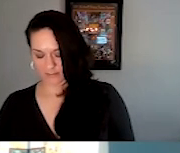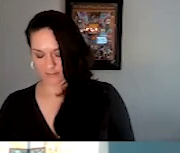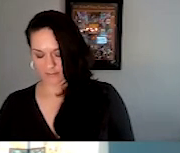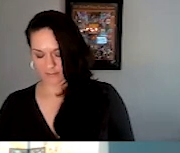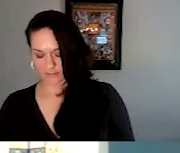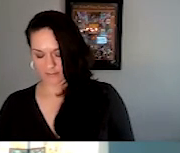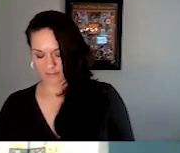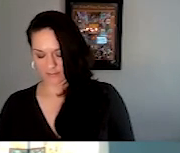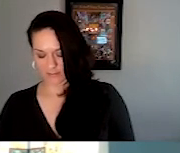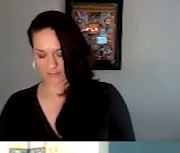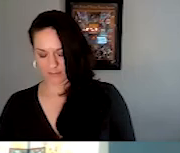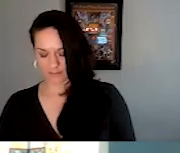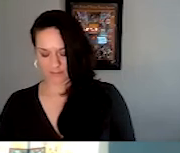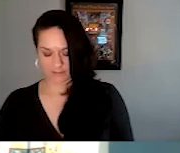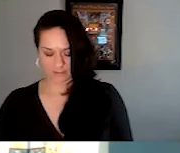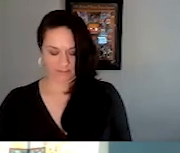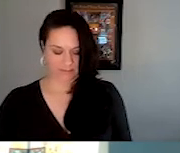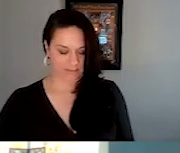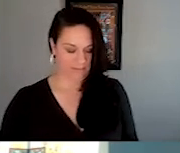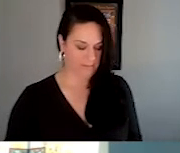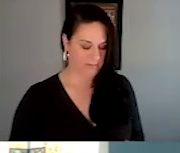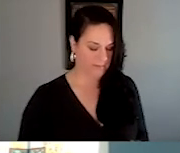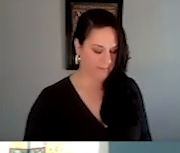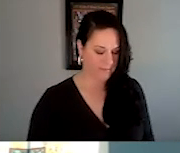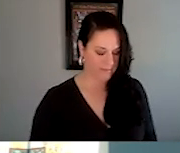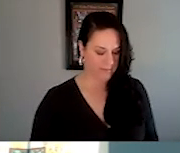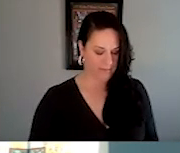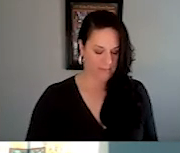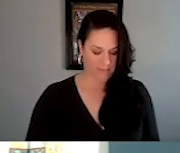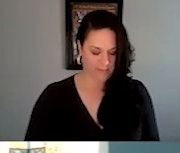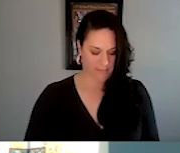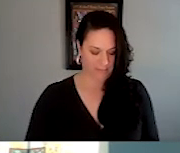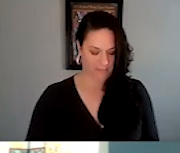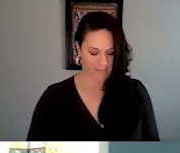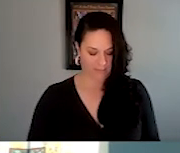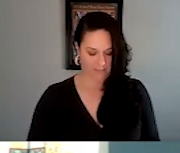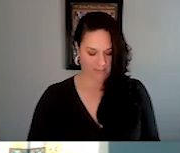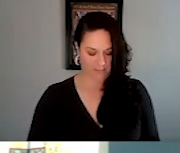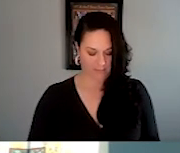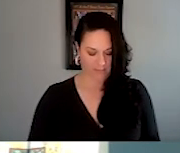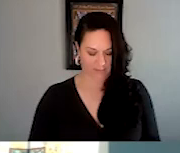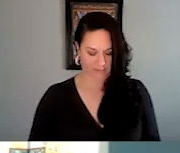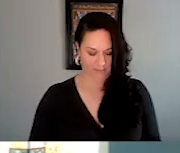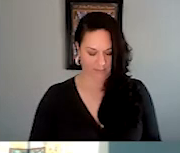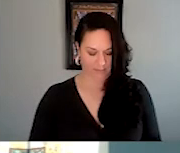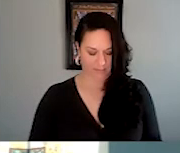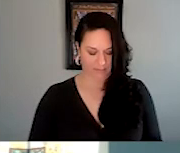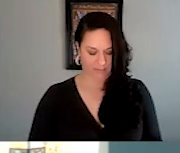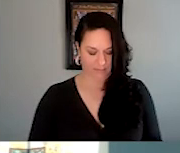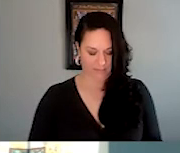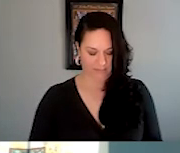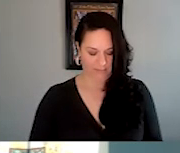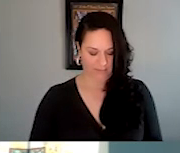elected officials. If it's more enforcement that you want, You need to go to police. So you really need to figure out who has the power